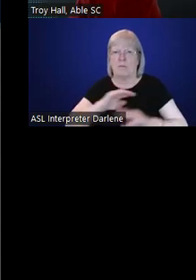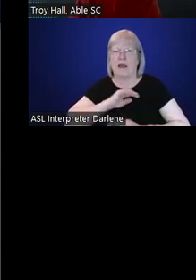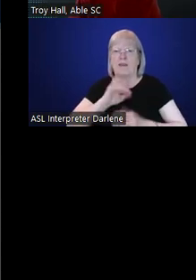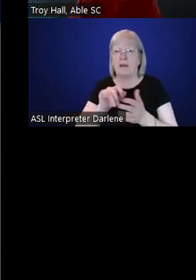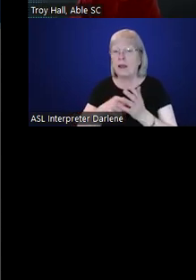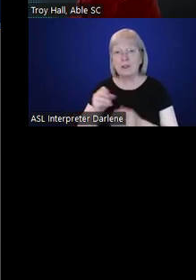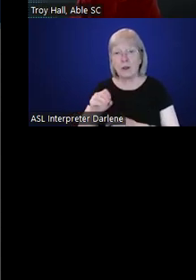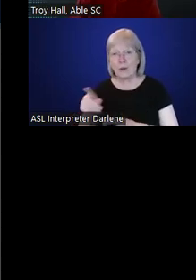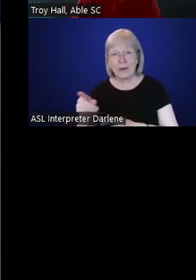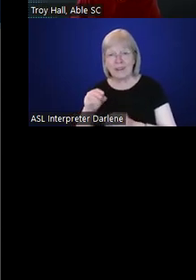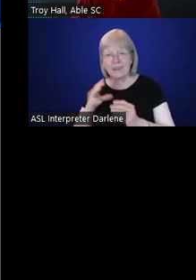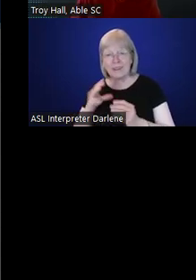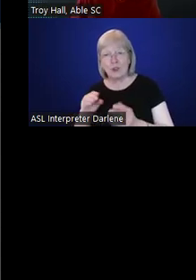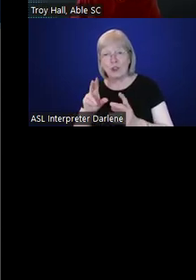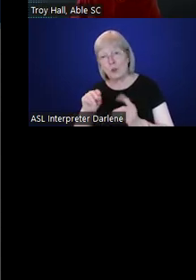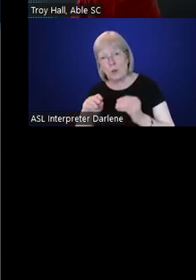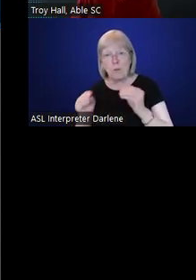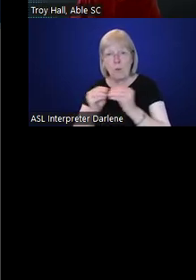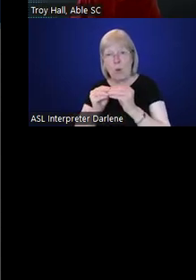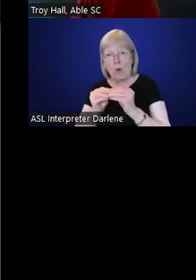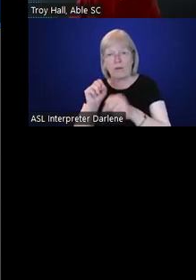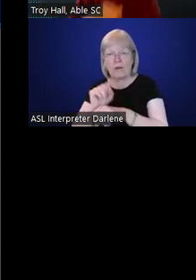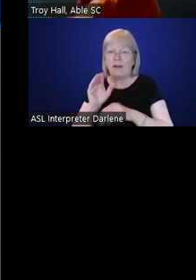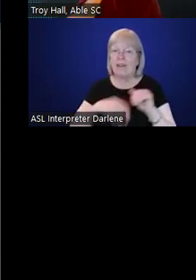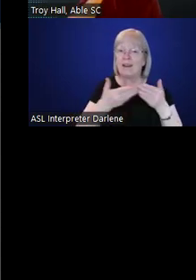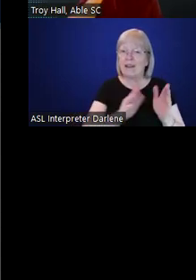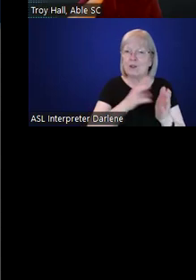instead of allowing students to grow into those roles.